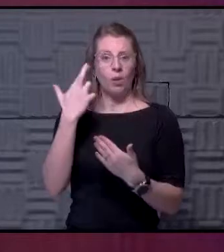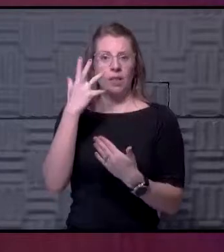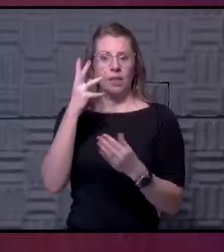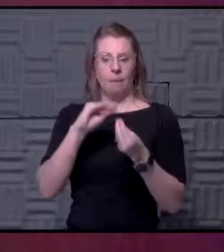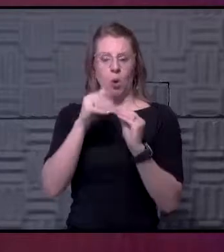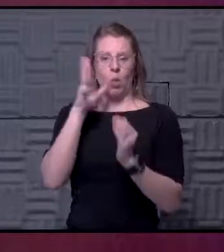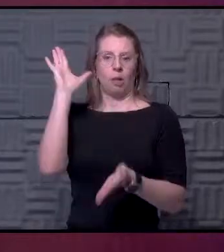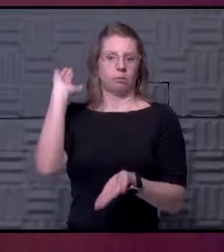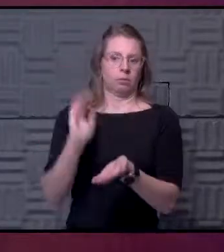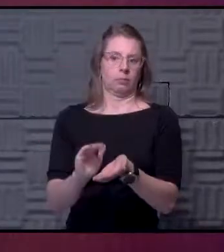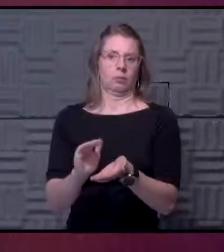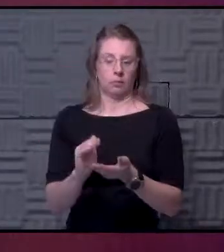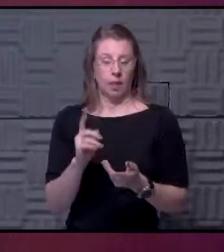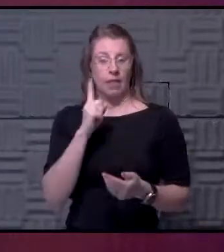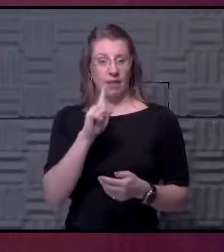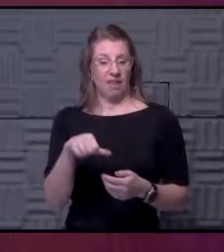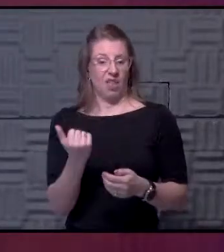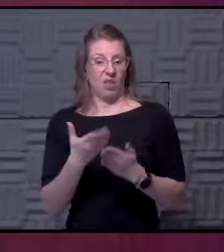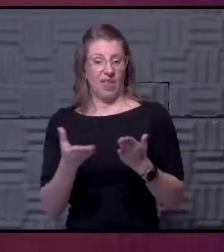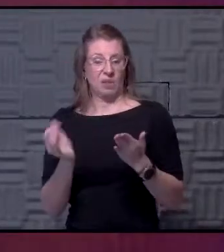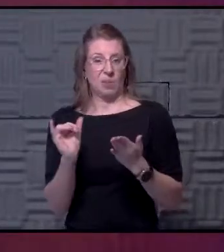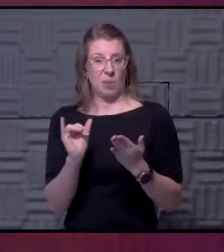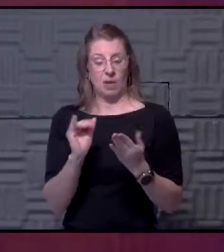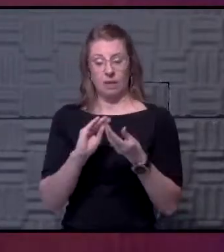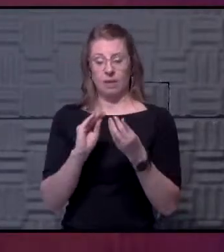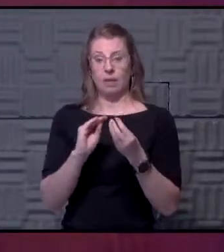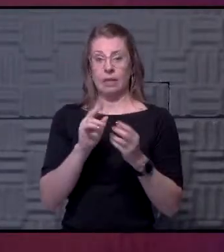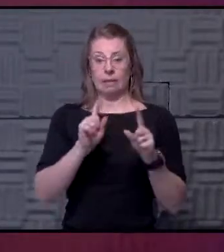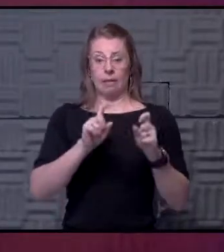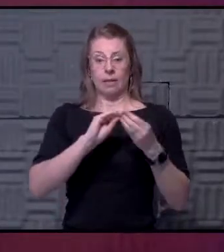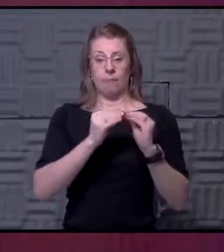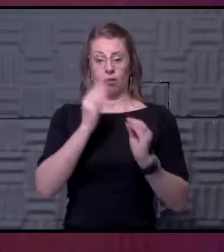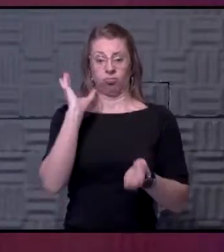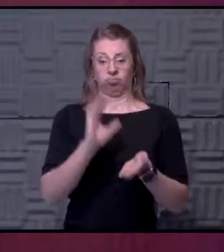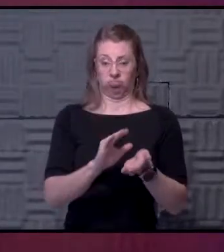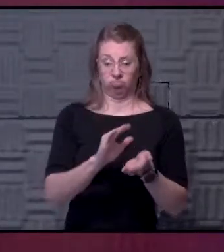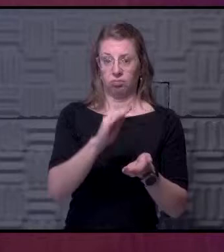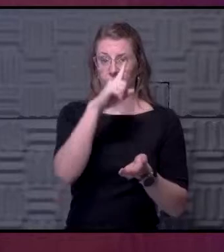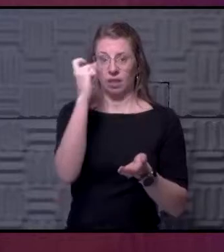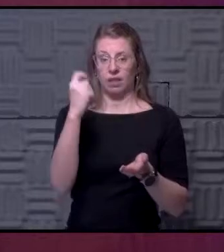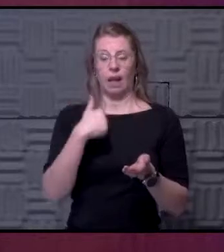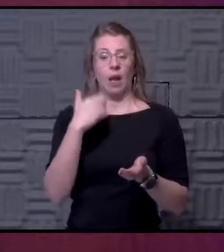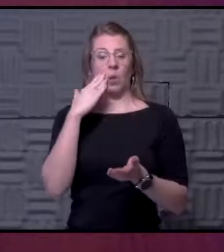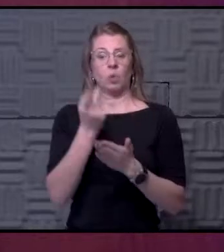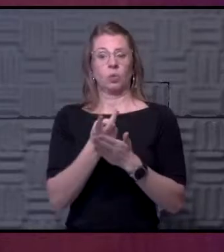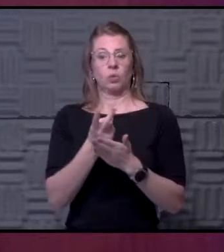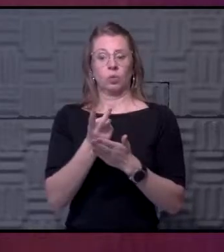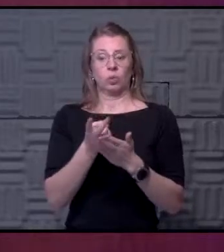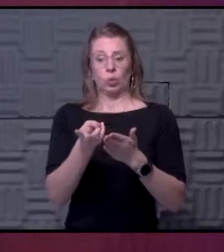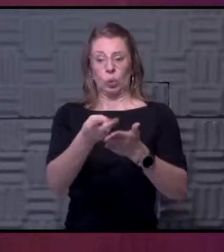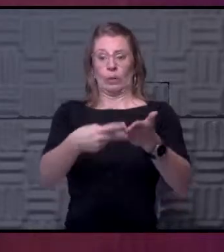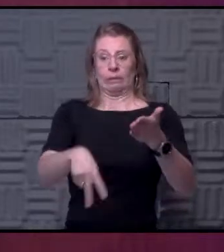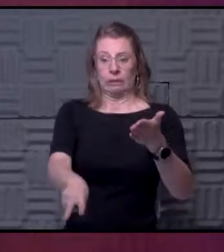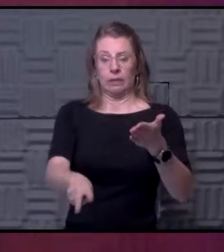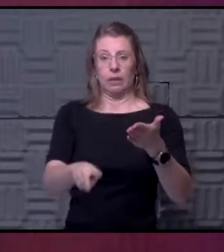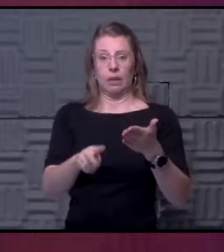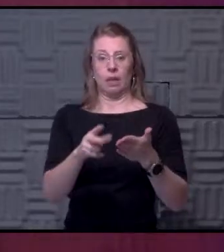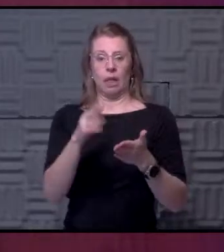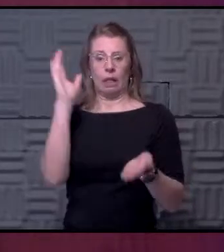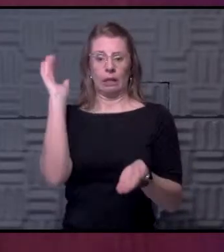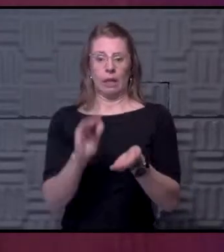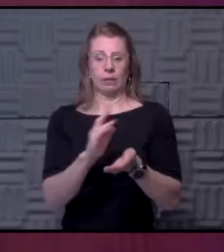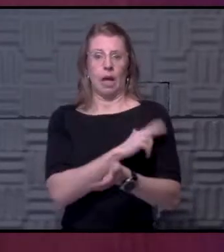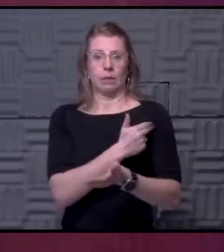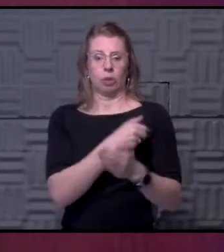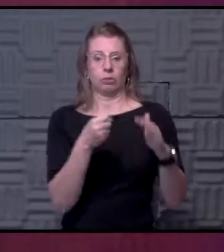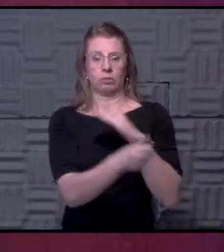decline. And I think that's the other thing. Yeah, I think the testing numbers have declined because, frankly, I know 2 weeks later, we're seeing less hospitalizations. Like,